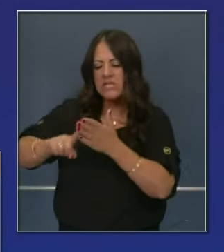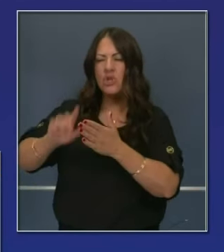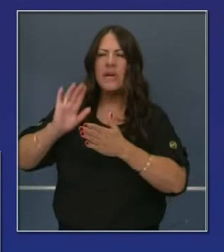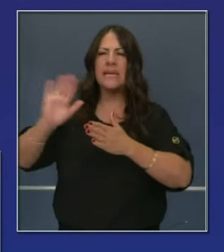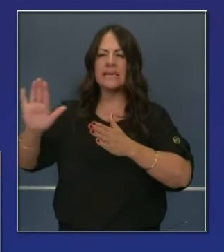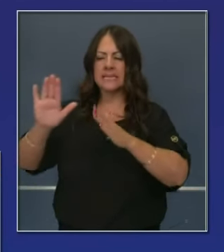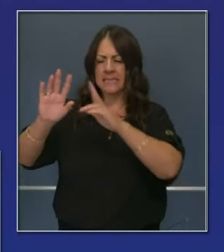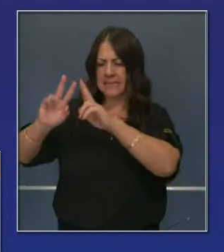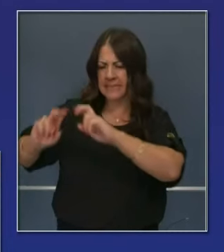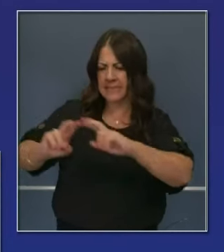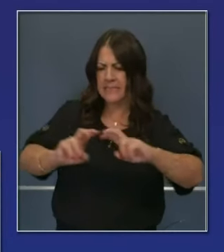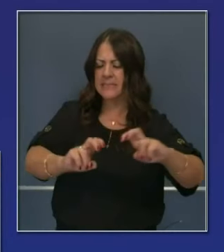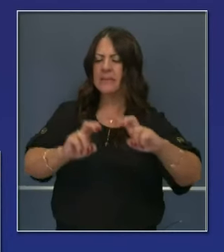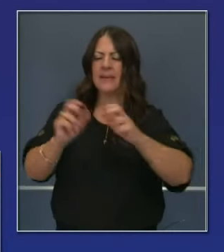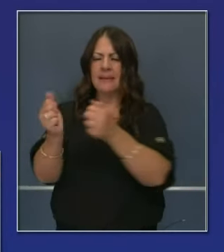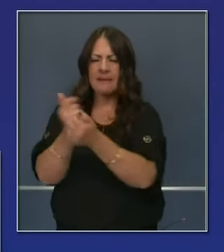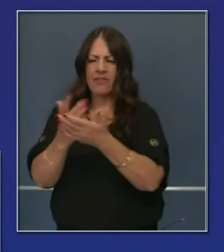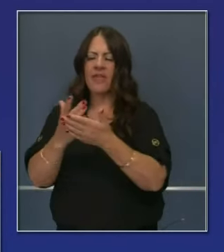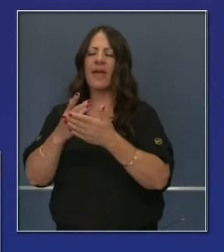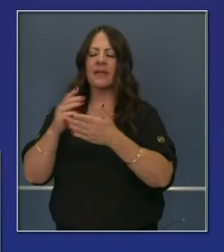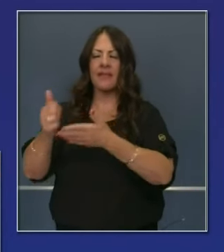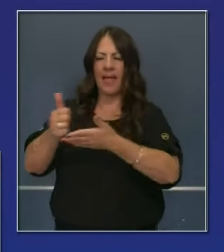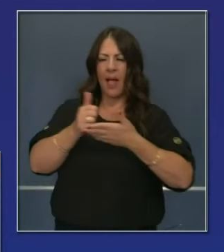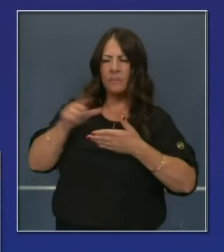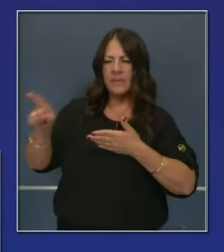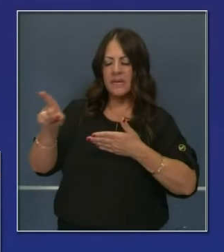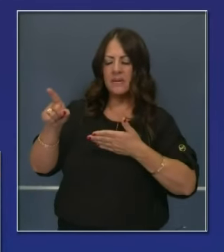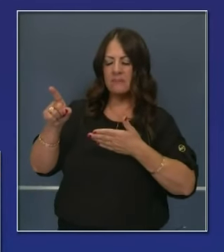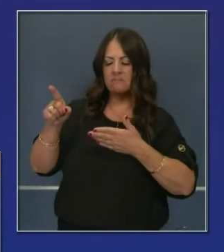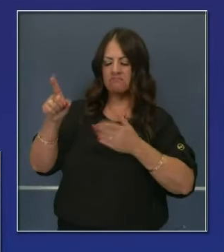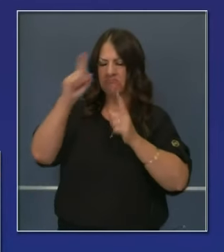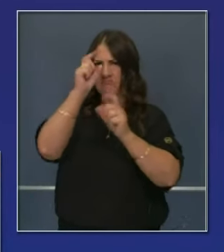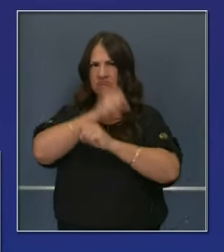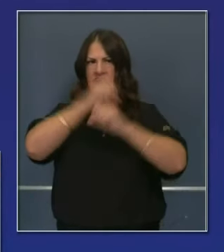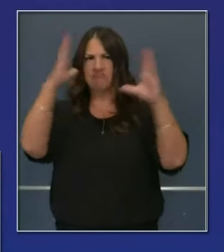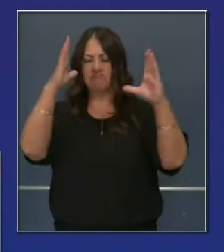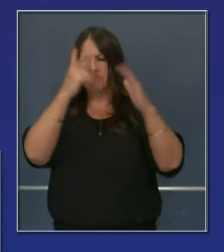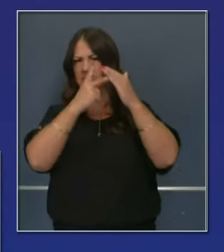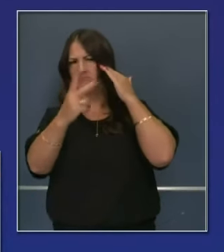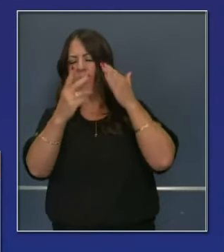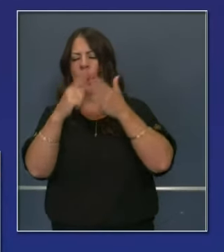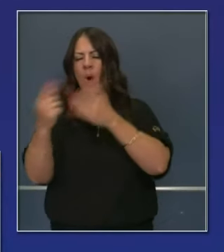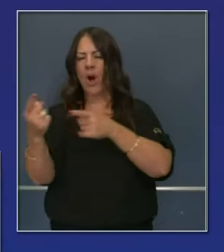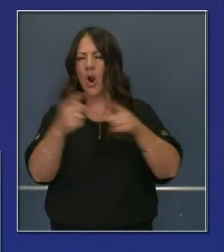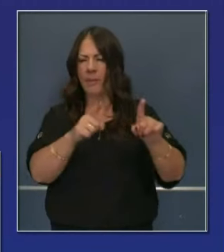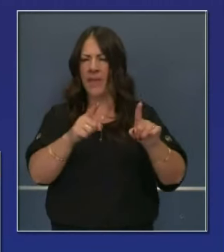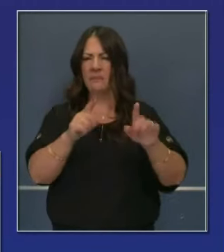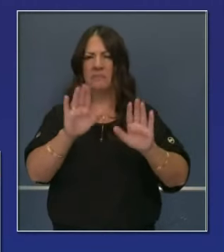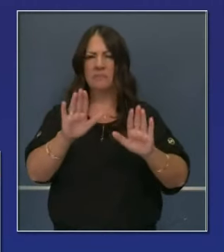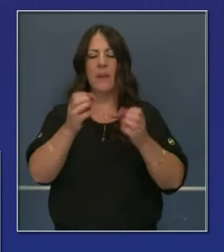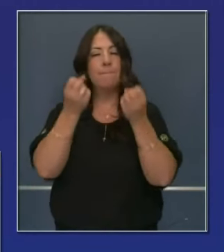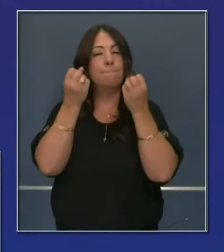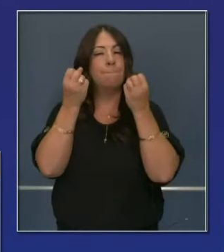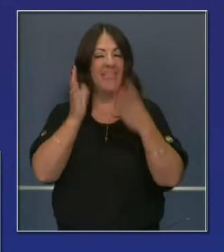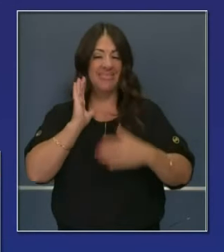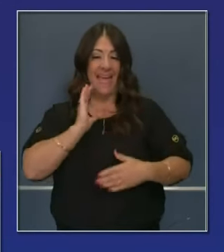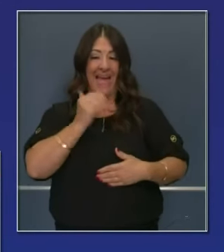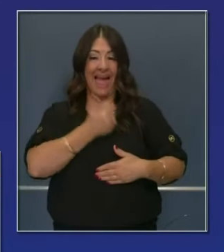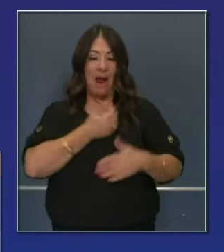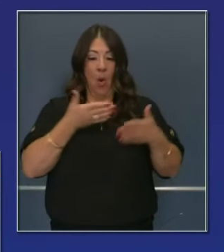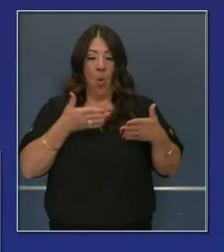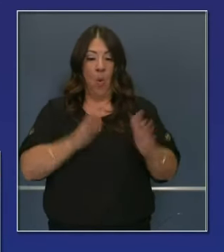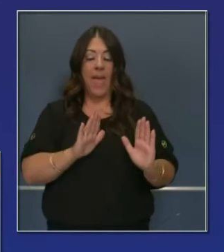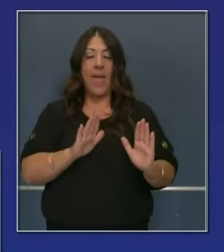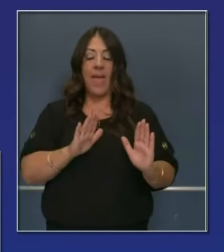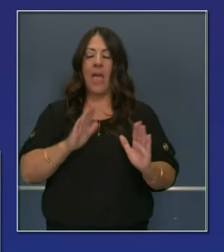open source these models. We're the first state to put all these models up to international scrutiny, and I remind all of you of those open